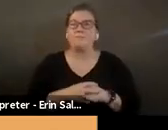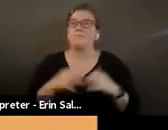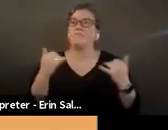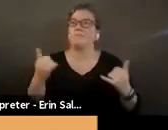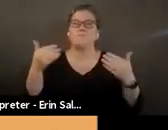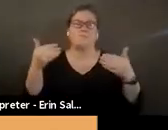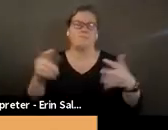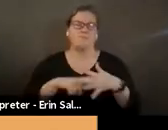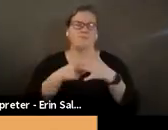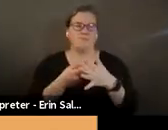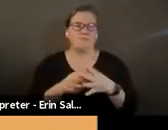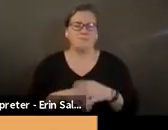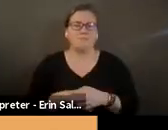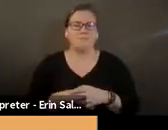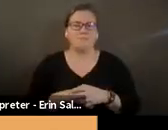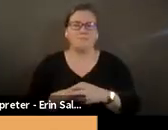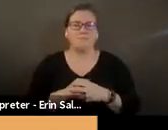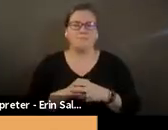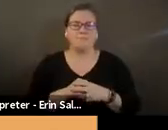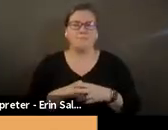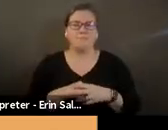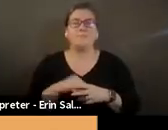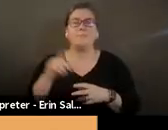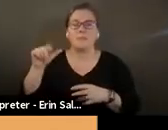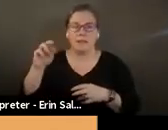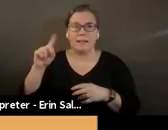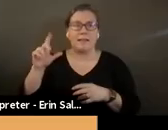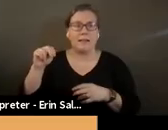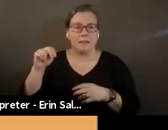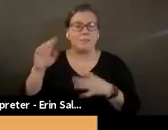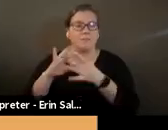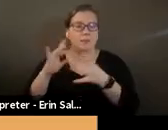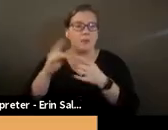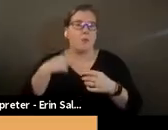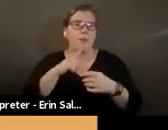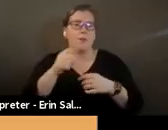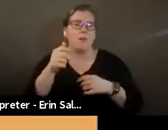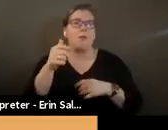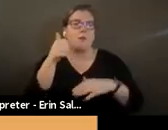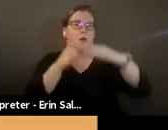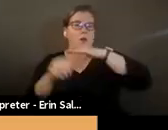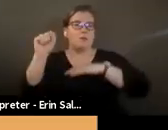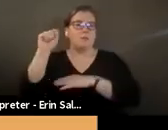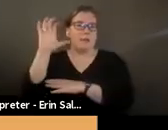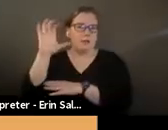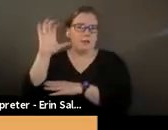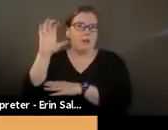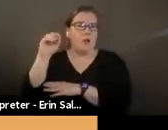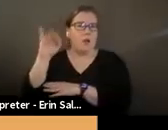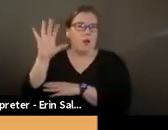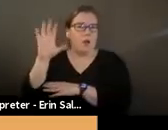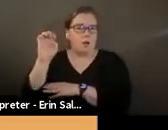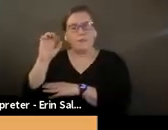started. As Landon mentioned, we are housed in the South Carolina Office of Regulatory